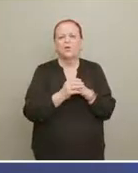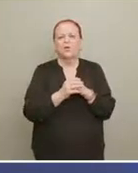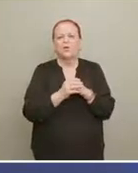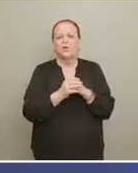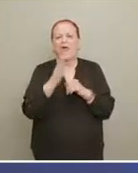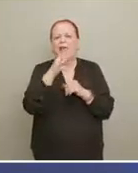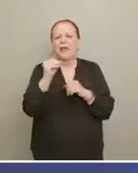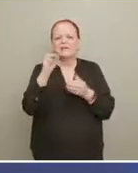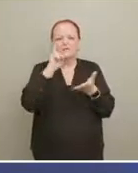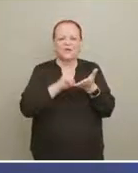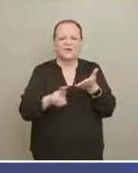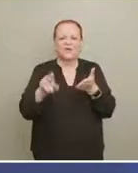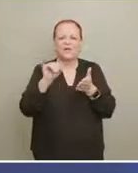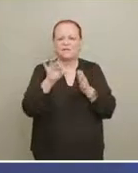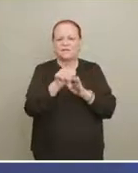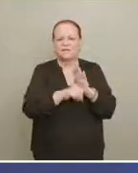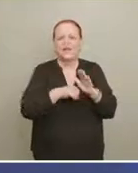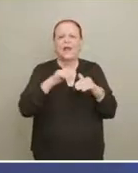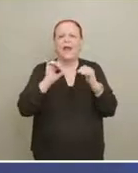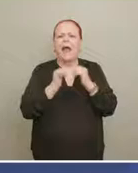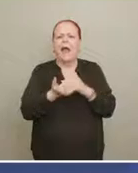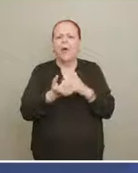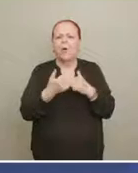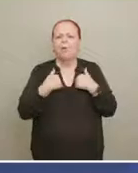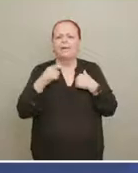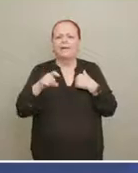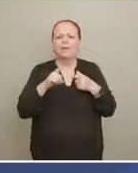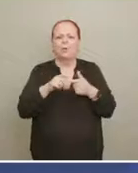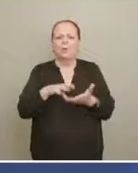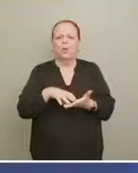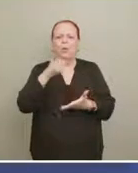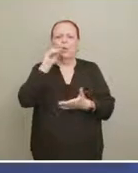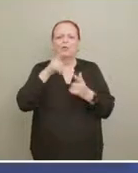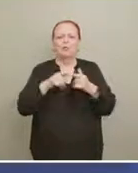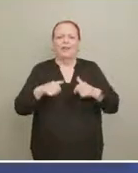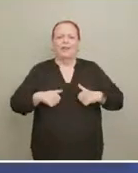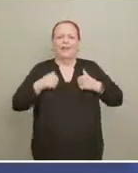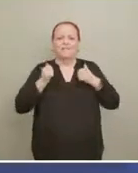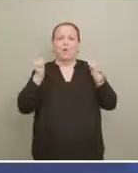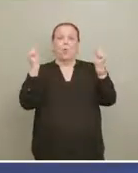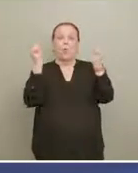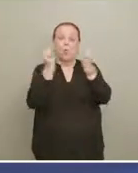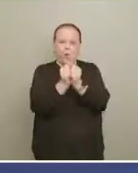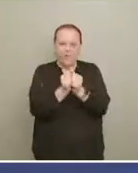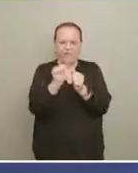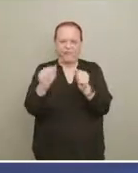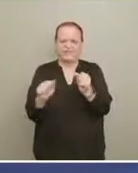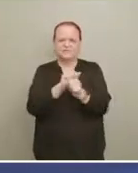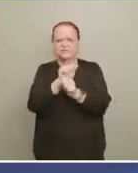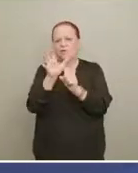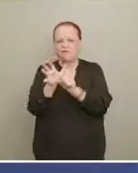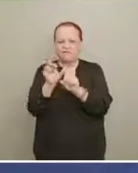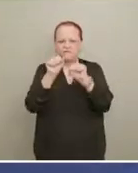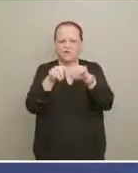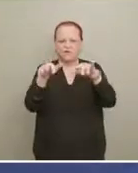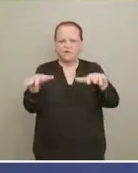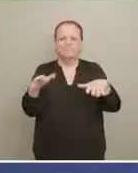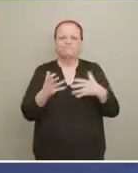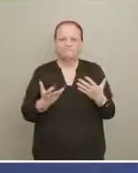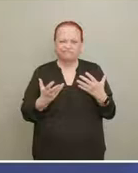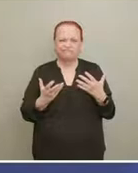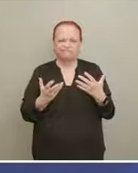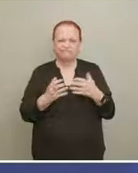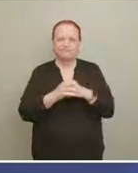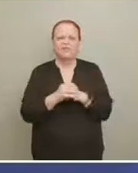about how we need to learn to live with this virus. Originally, we predict that similar to